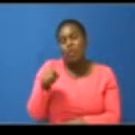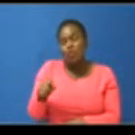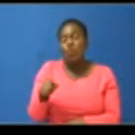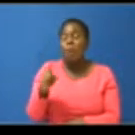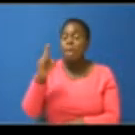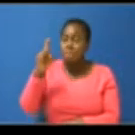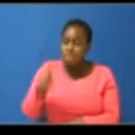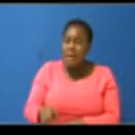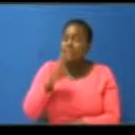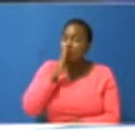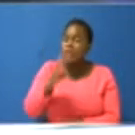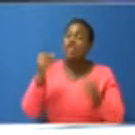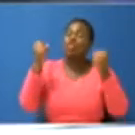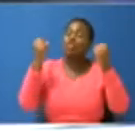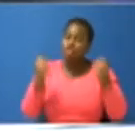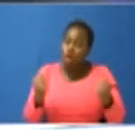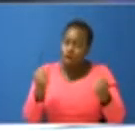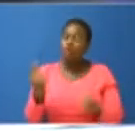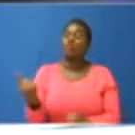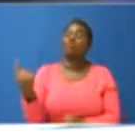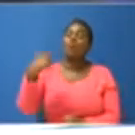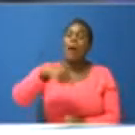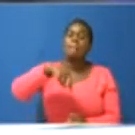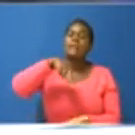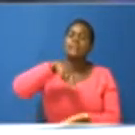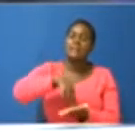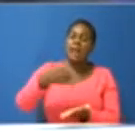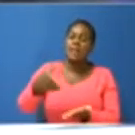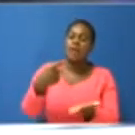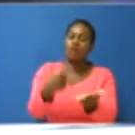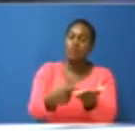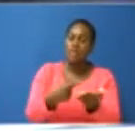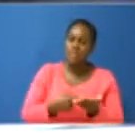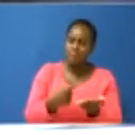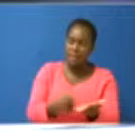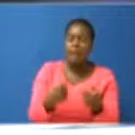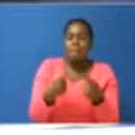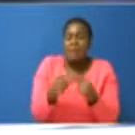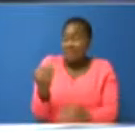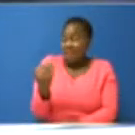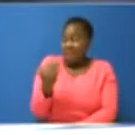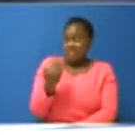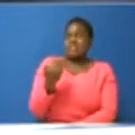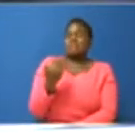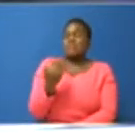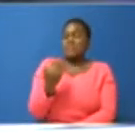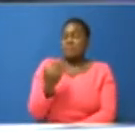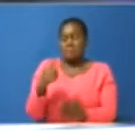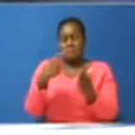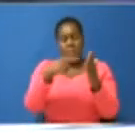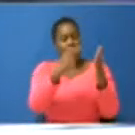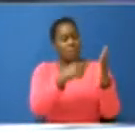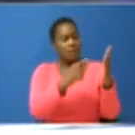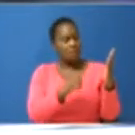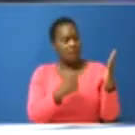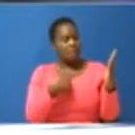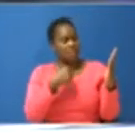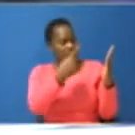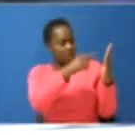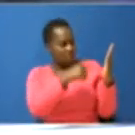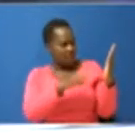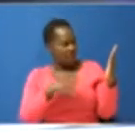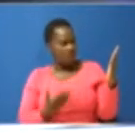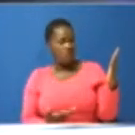brave to present yourself in such a high-level debate agreement but if you ask me if i want to mark i'm not a professor but i mark